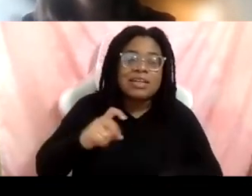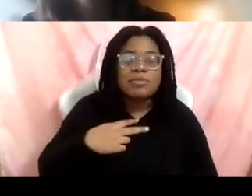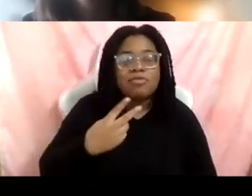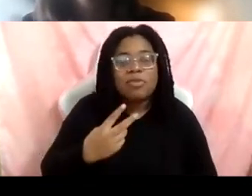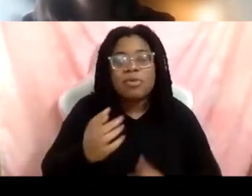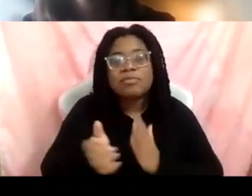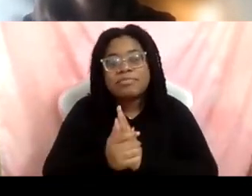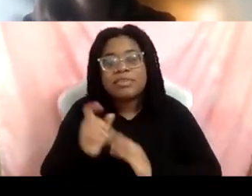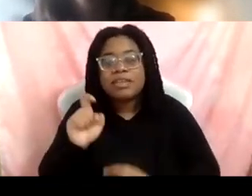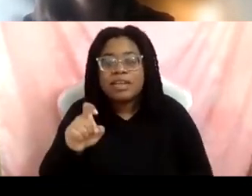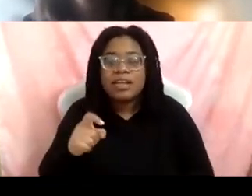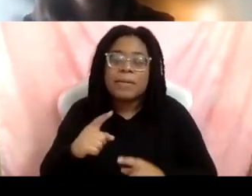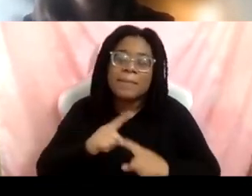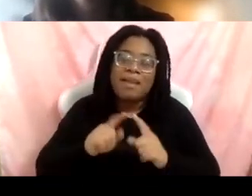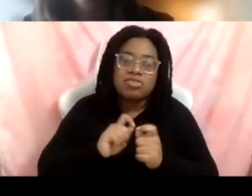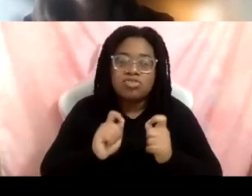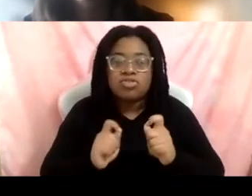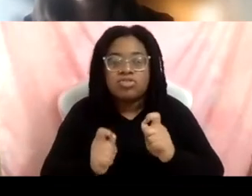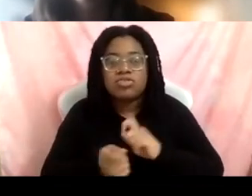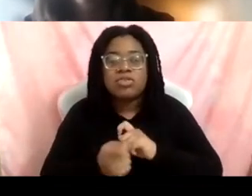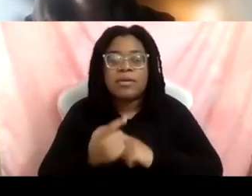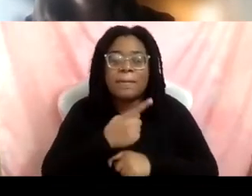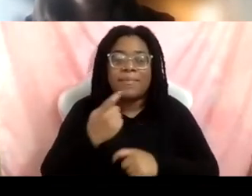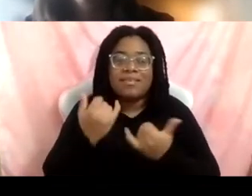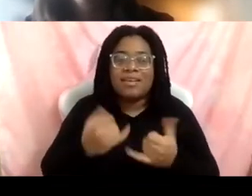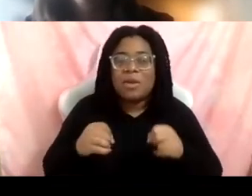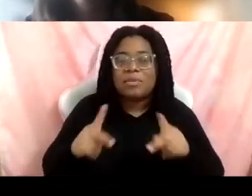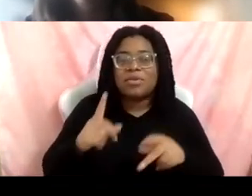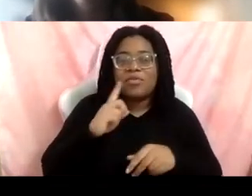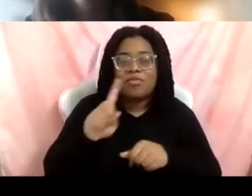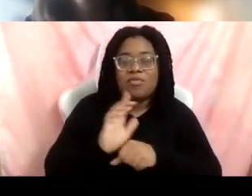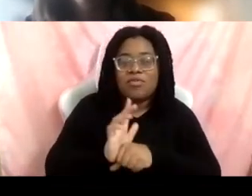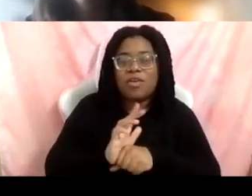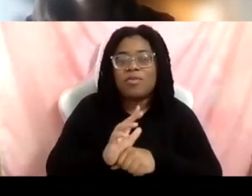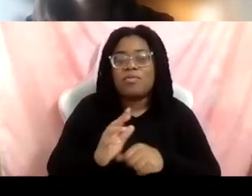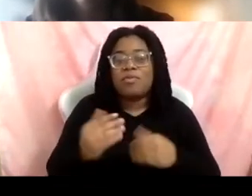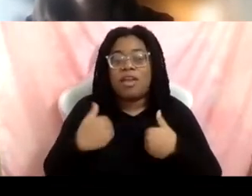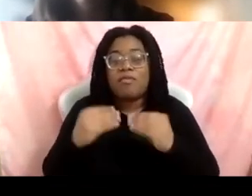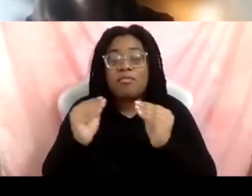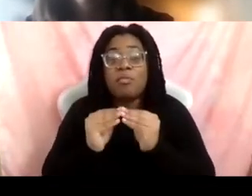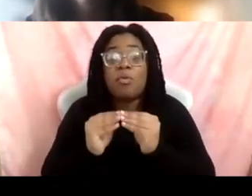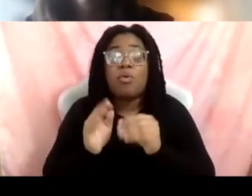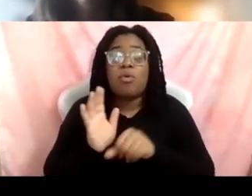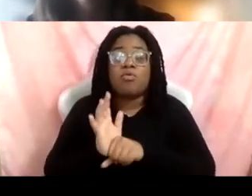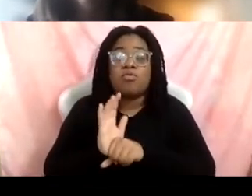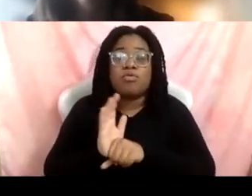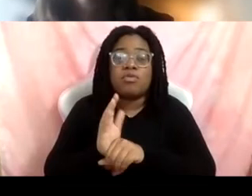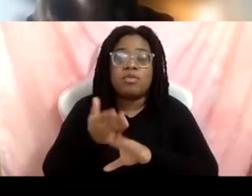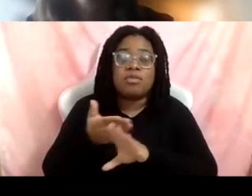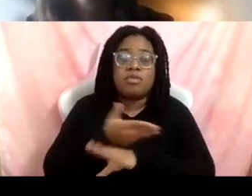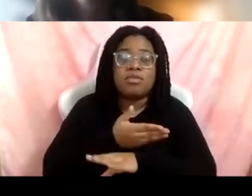it's changing just also because like, with the opportunities to film now, you have more opportunities to film now more than ever, and